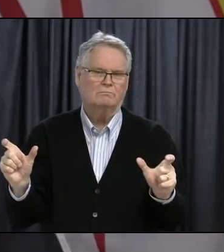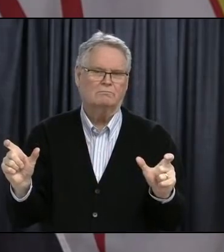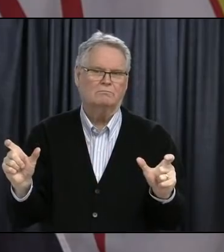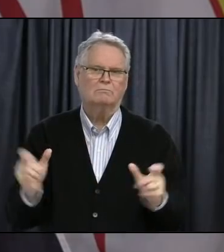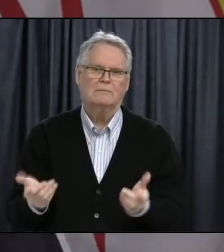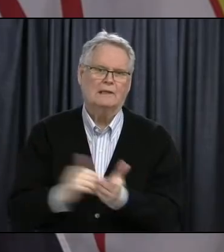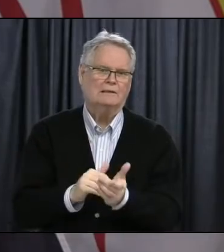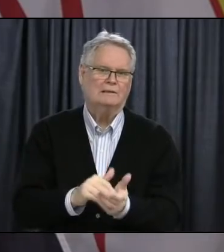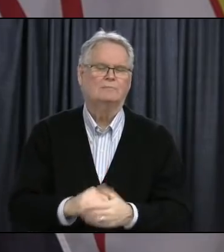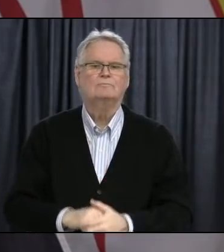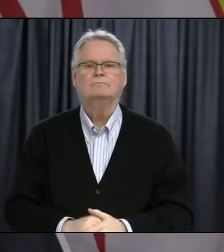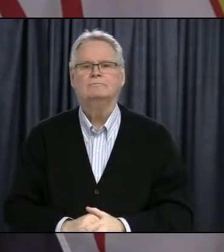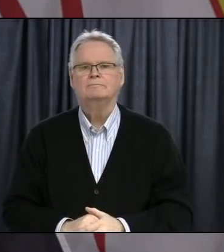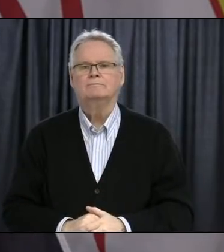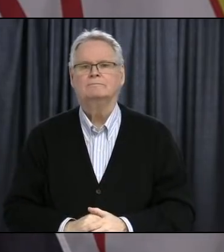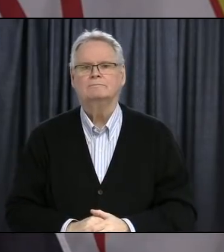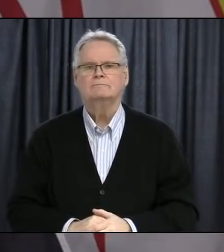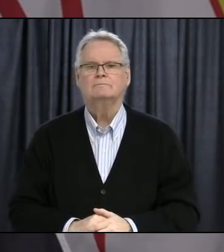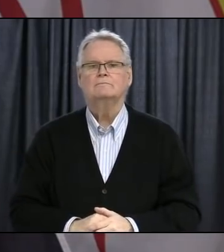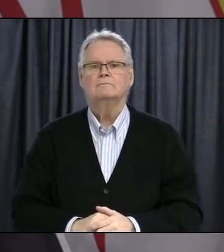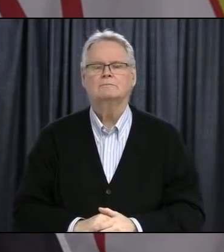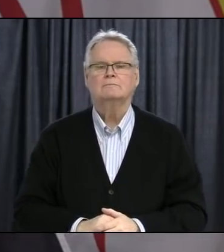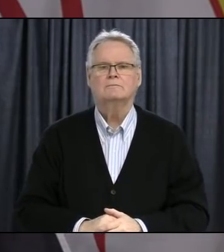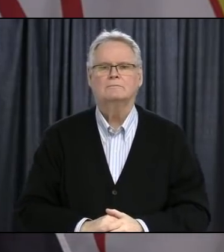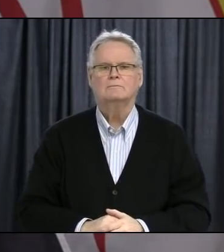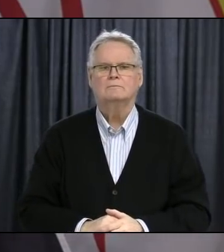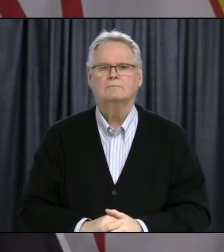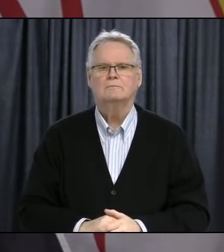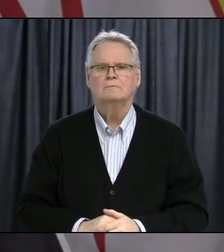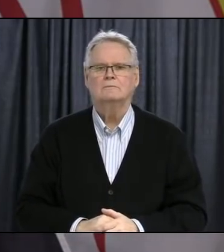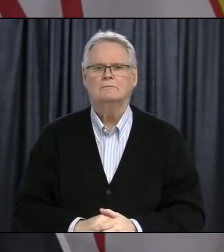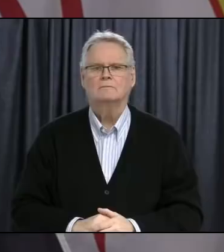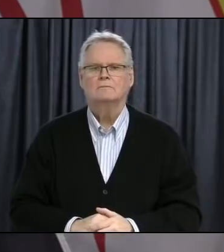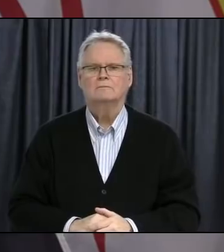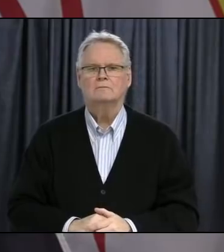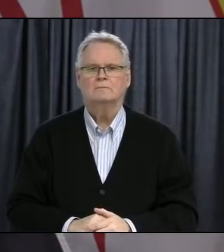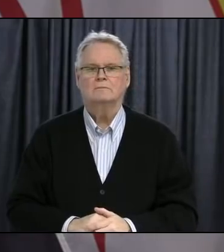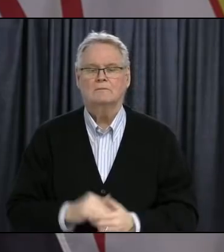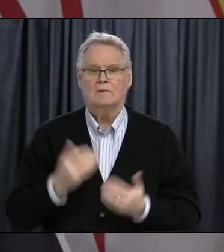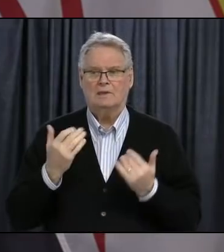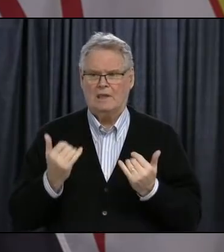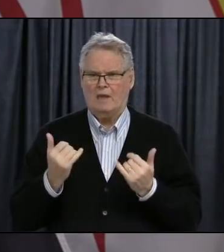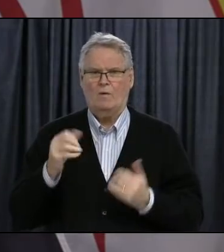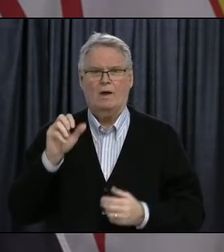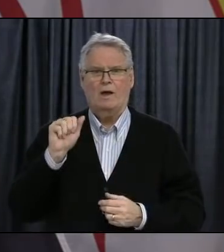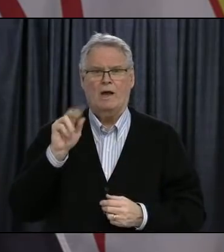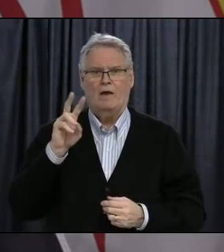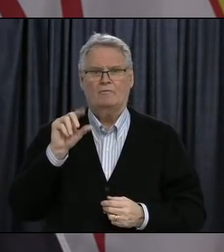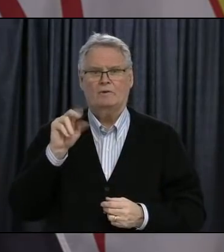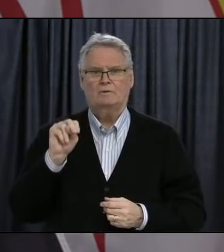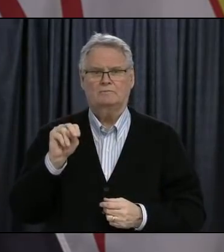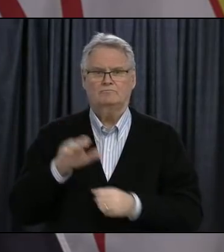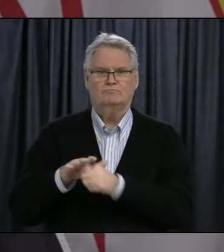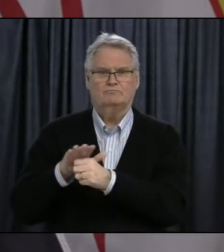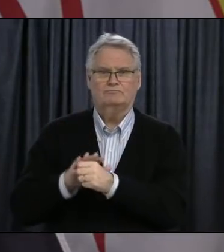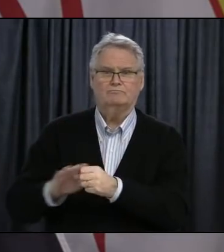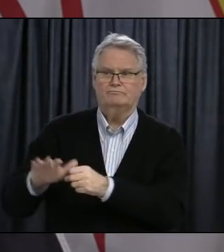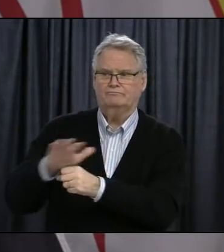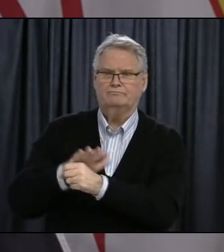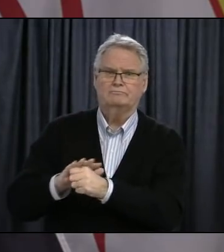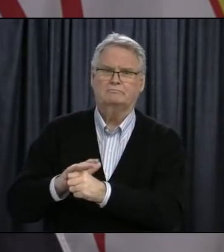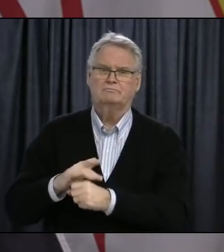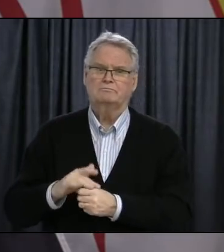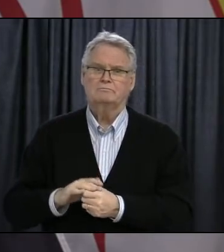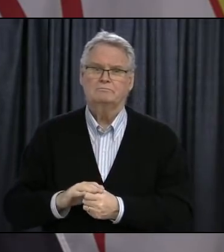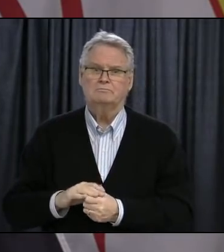Can you go over what about the current situation on the Avalon right now led you to the conclusion that it's not safe to ease restrictions, and